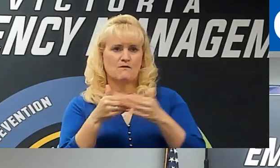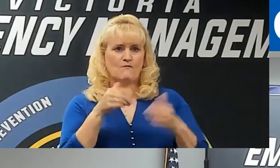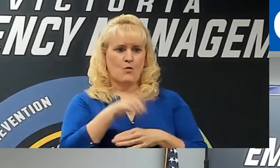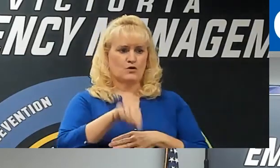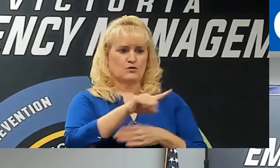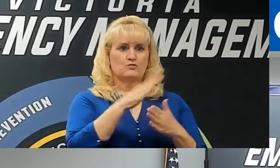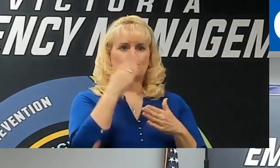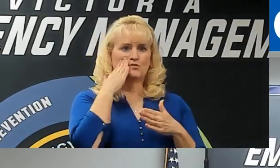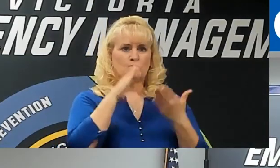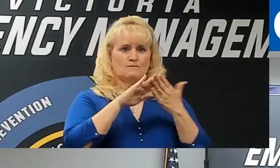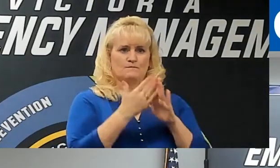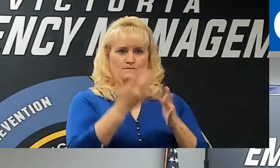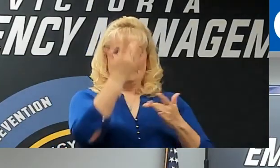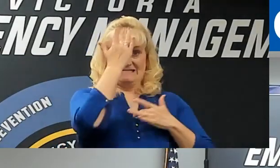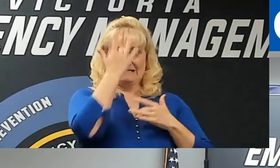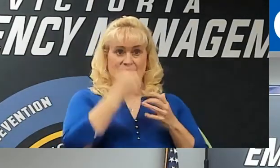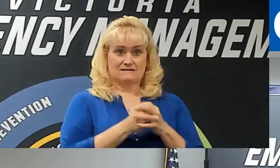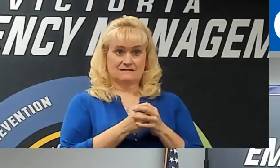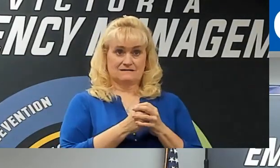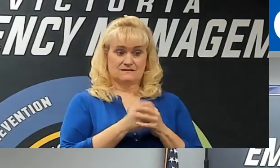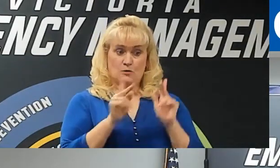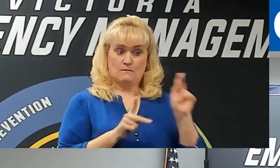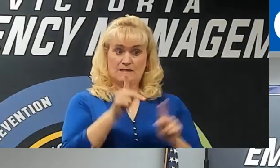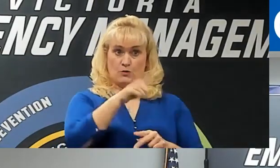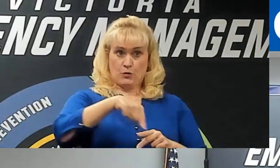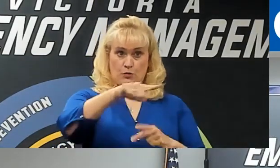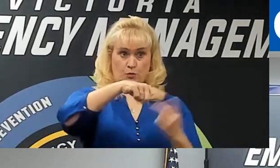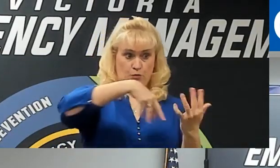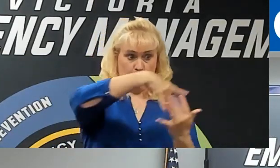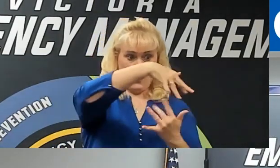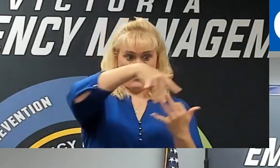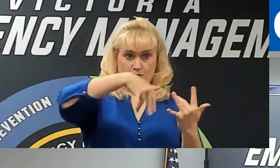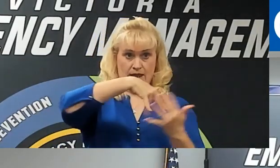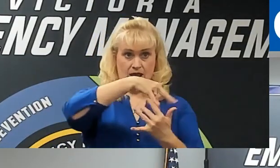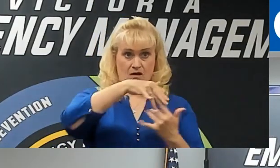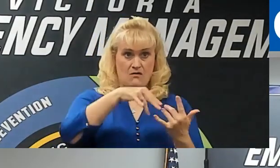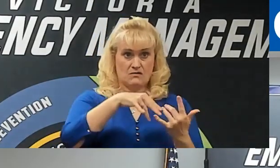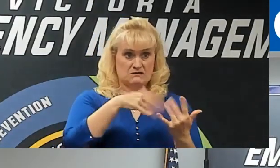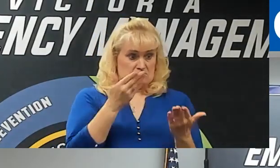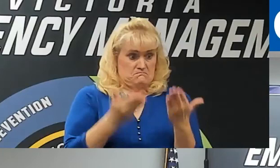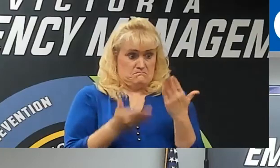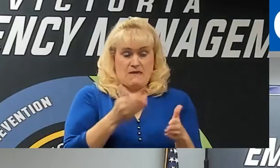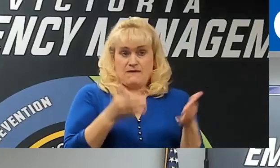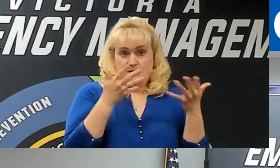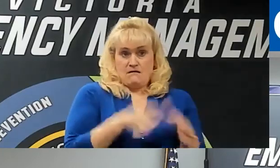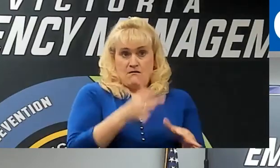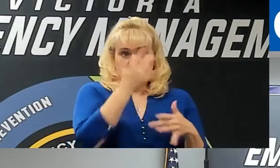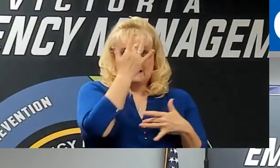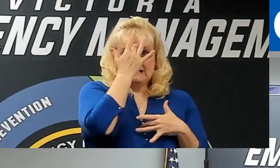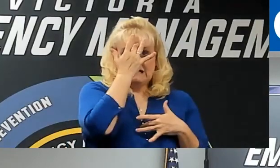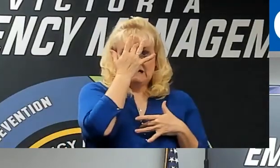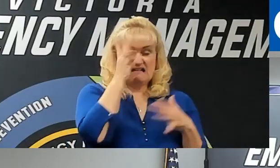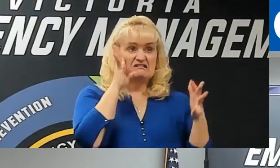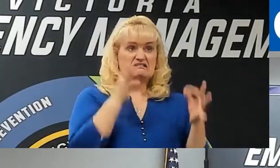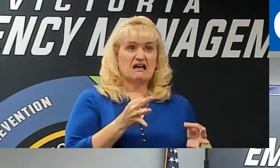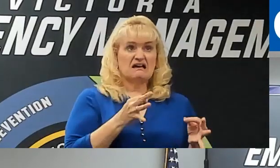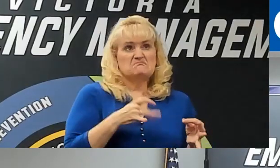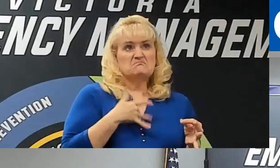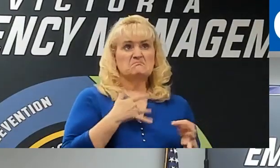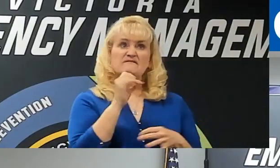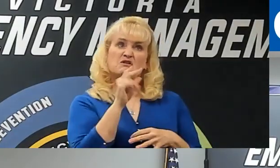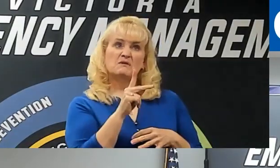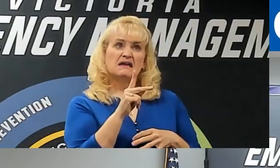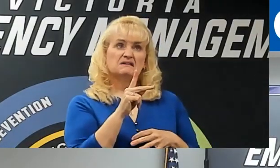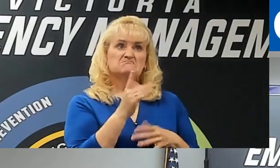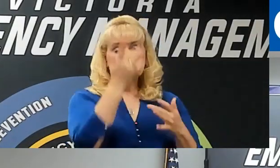sick. So the people that you're around may have already been sick, and they just decided they felt well and went out to the bar or went out to wherever